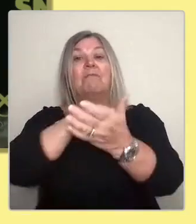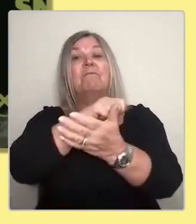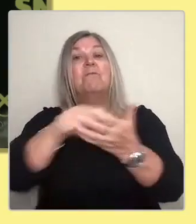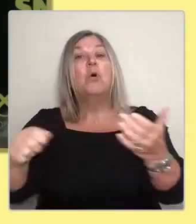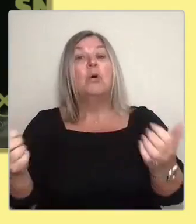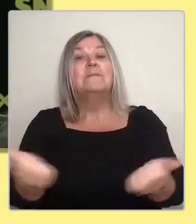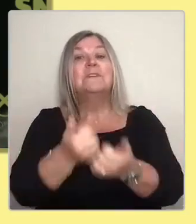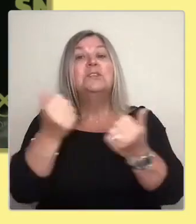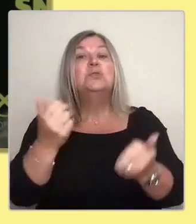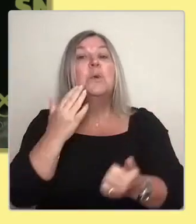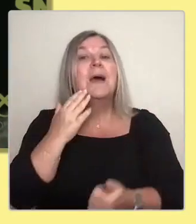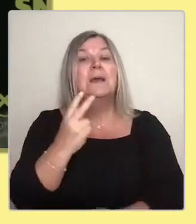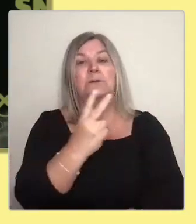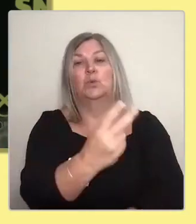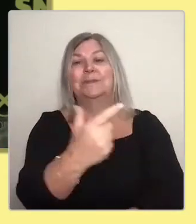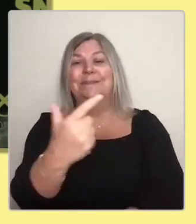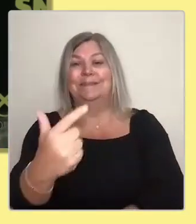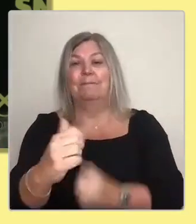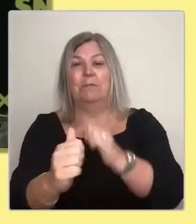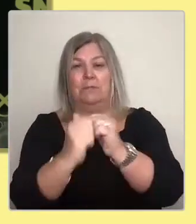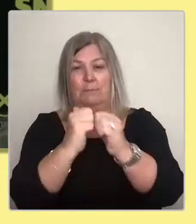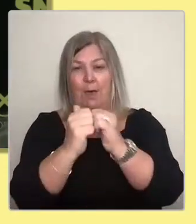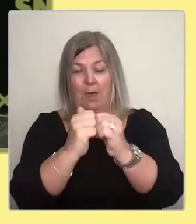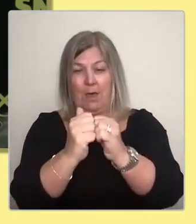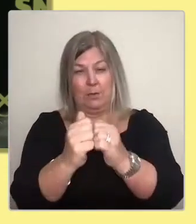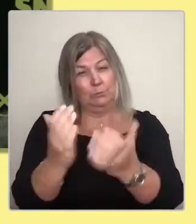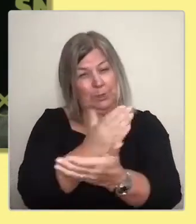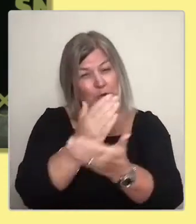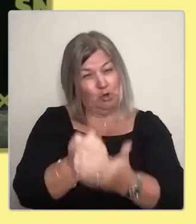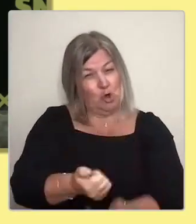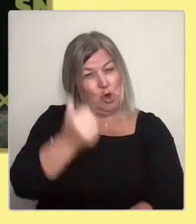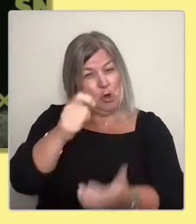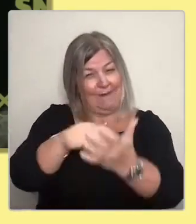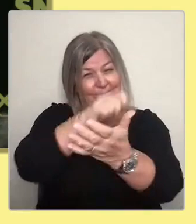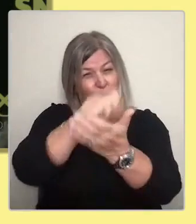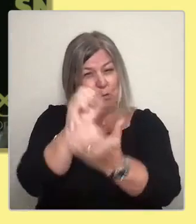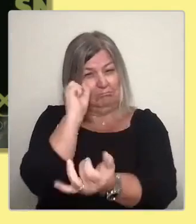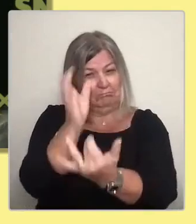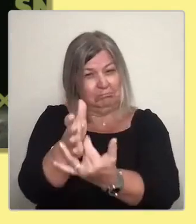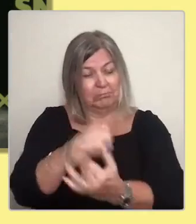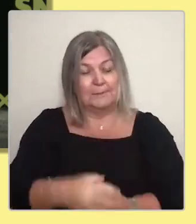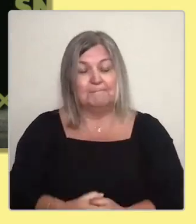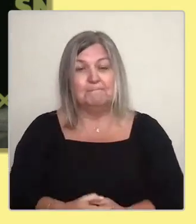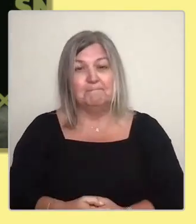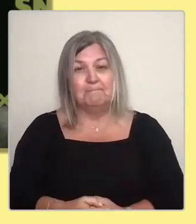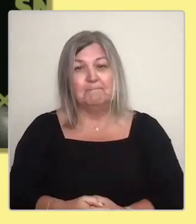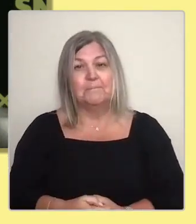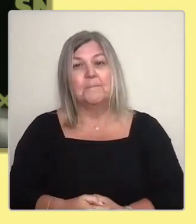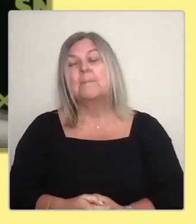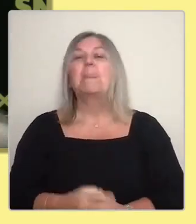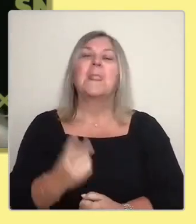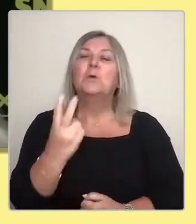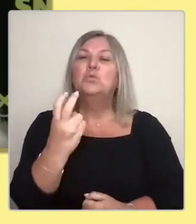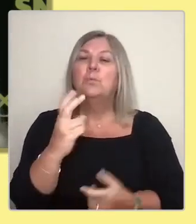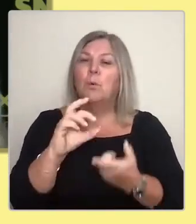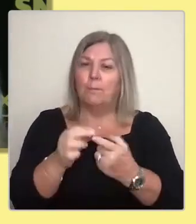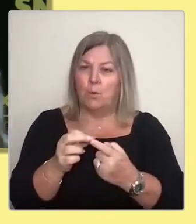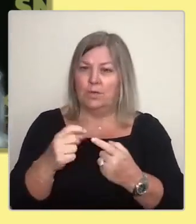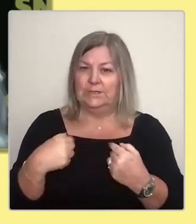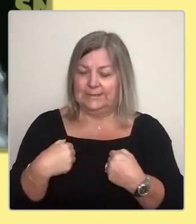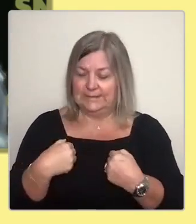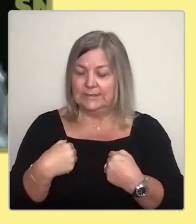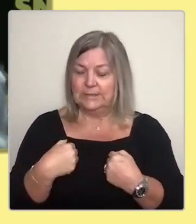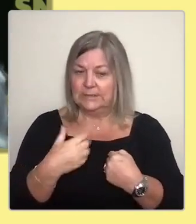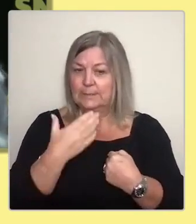later. So make sure that you vote early. Can I just make two further points? The